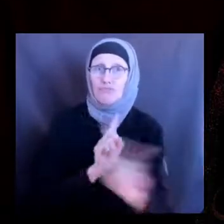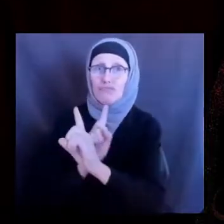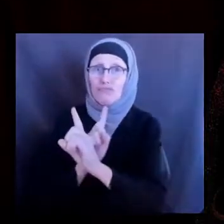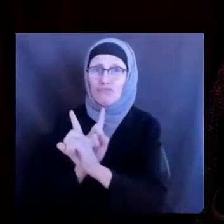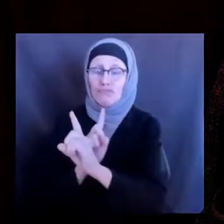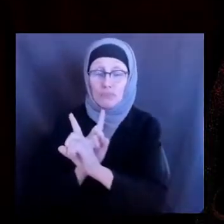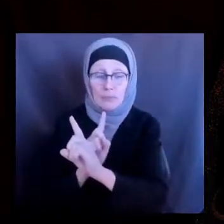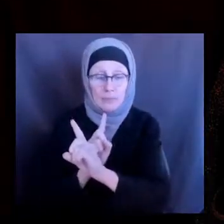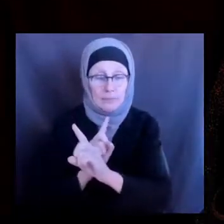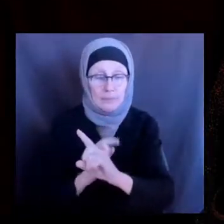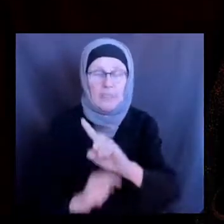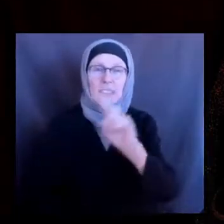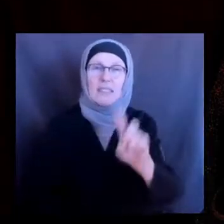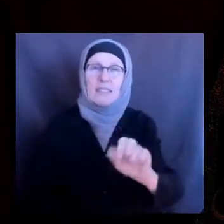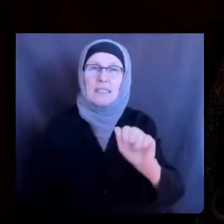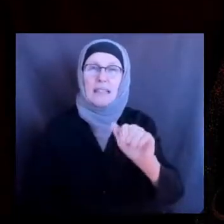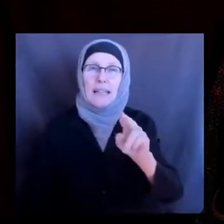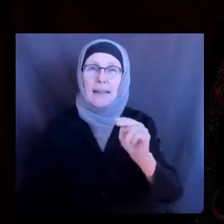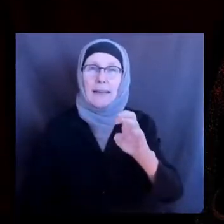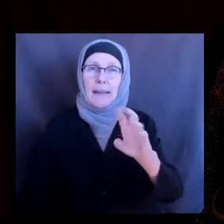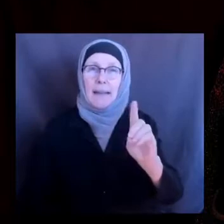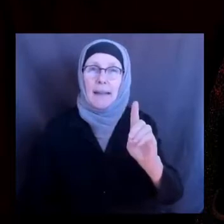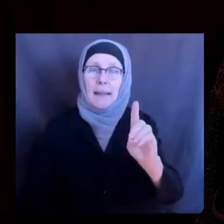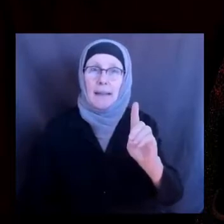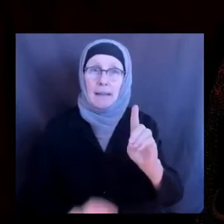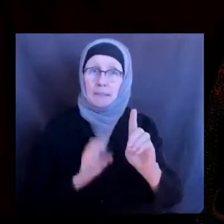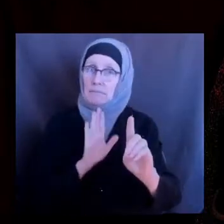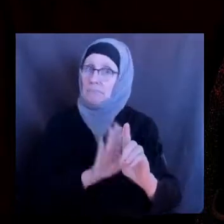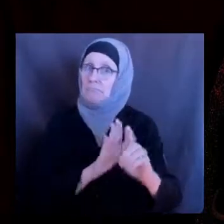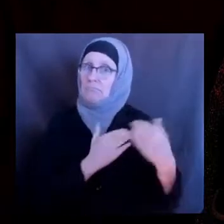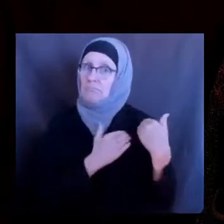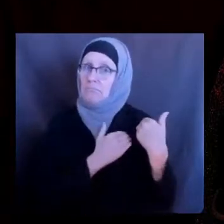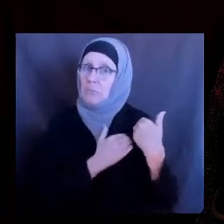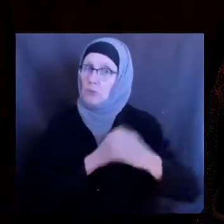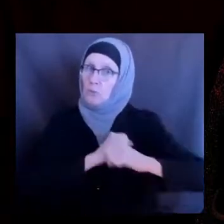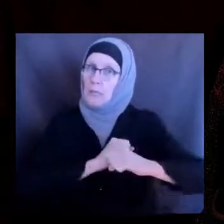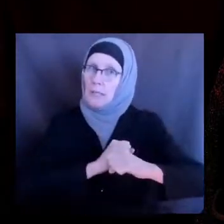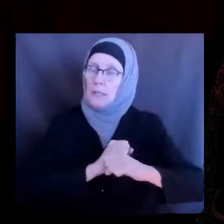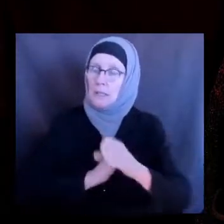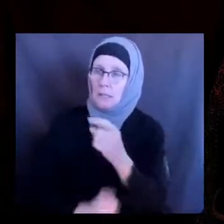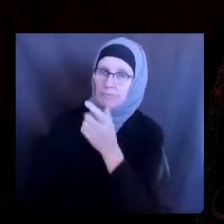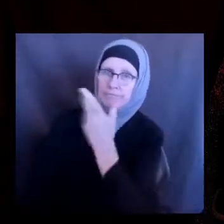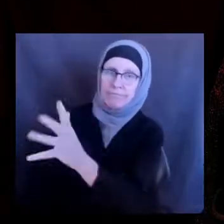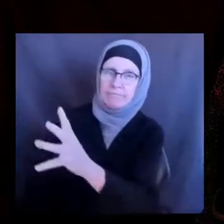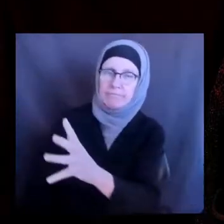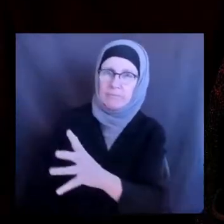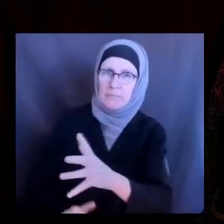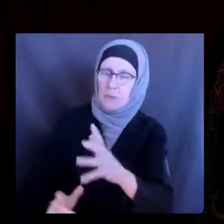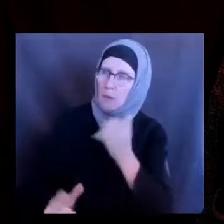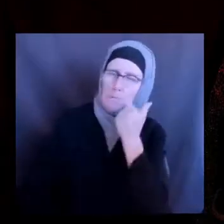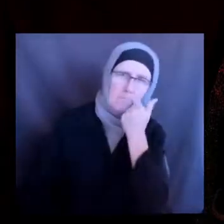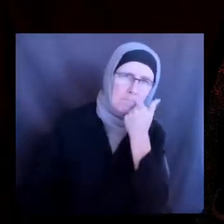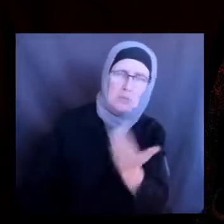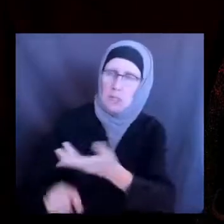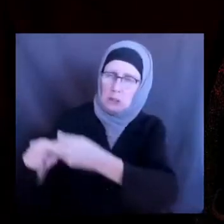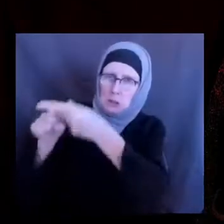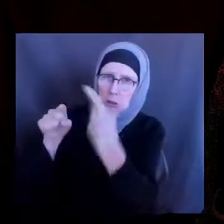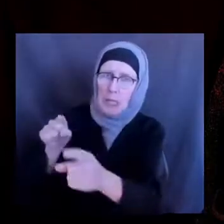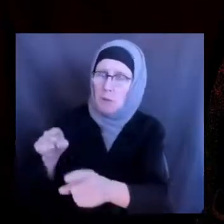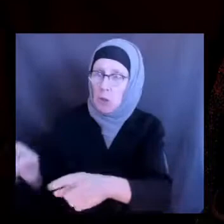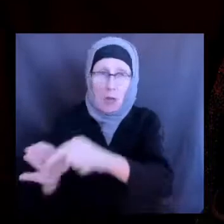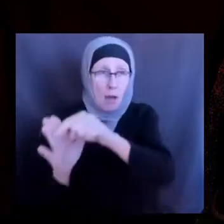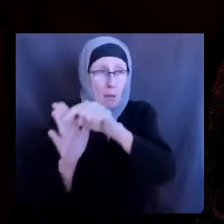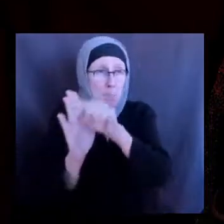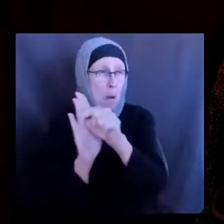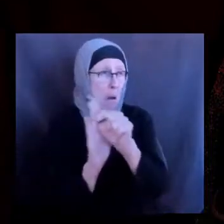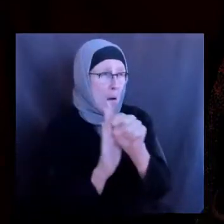And if you have to kill him first, you will have to kill me. And this is where Umar ibn Sa'd comes and then separates Shimr from